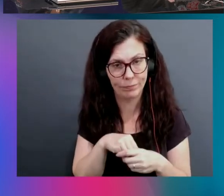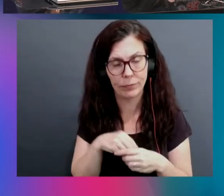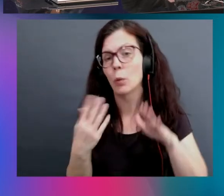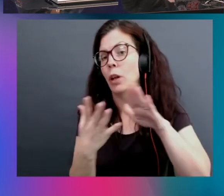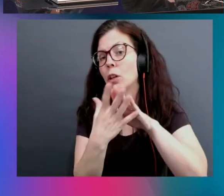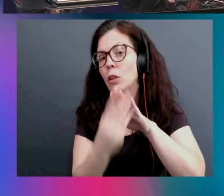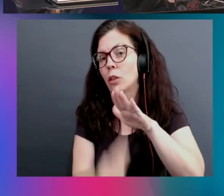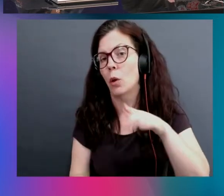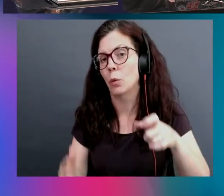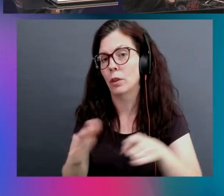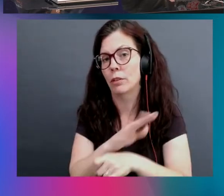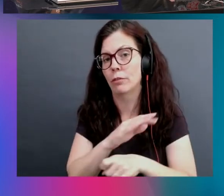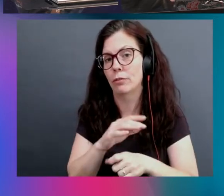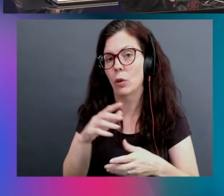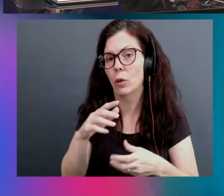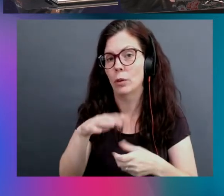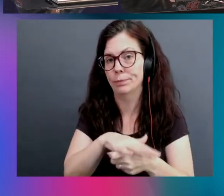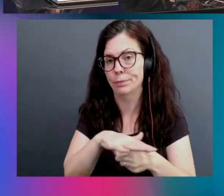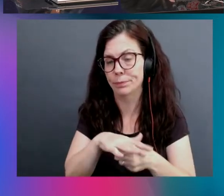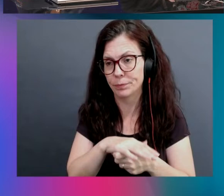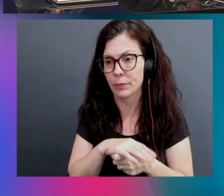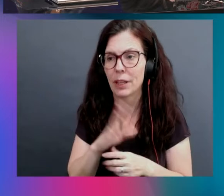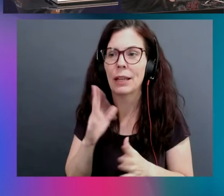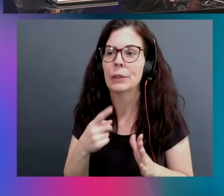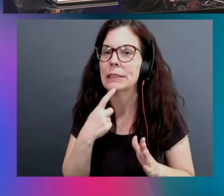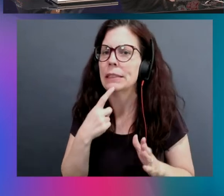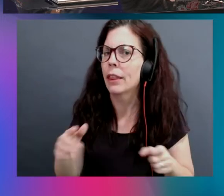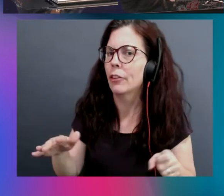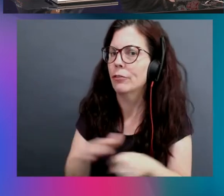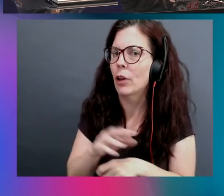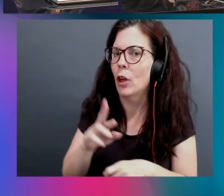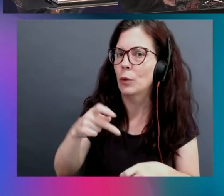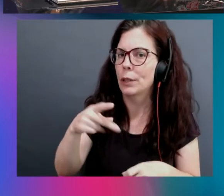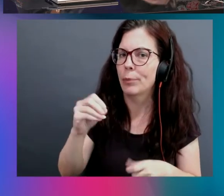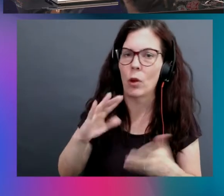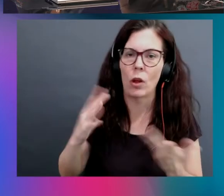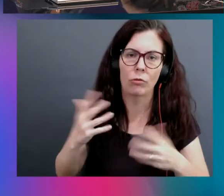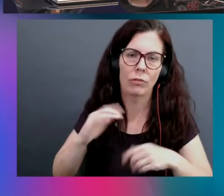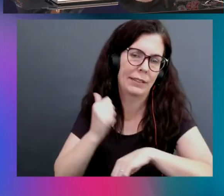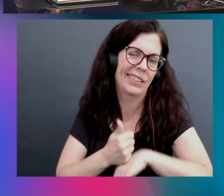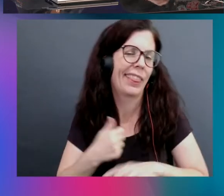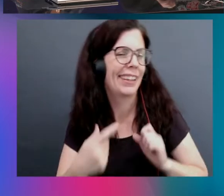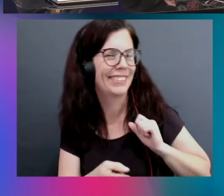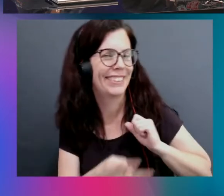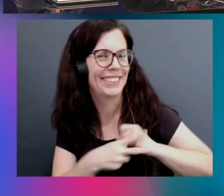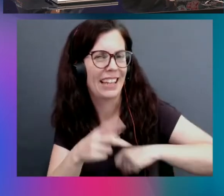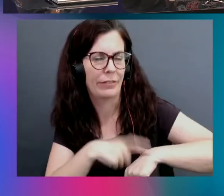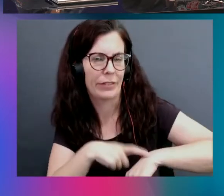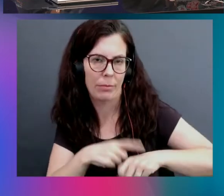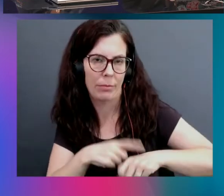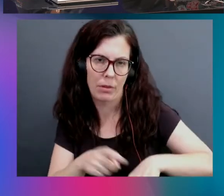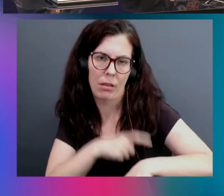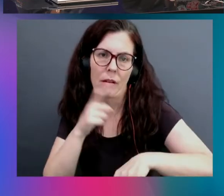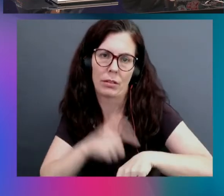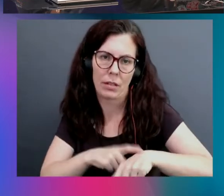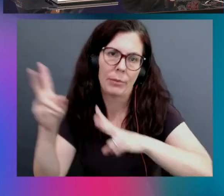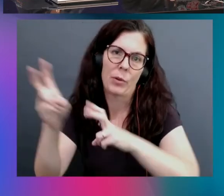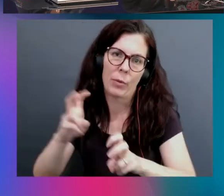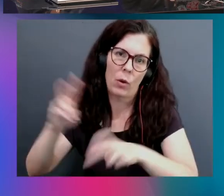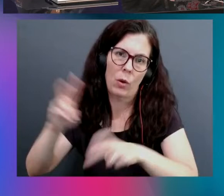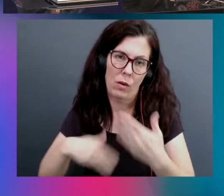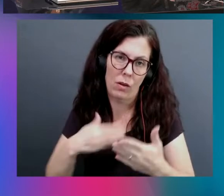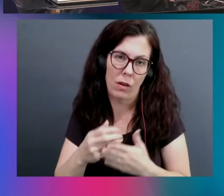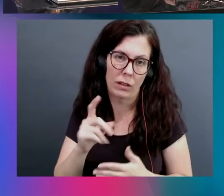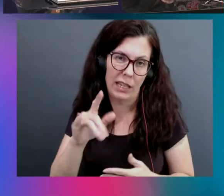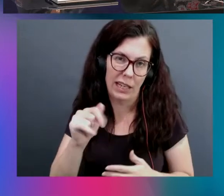repo. And it's going to say the entire repo already exists. That's to save time. That would take quite a while for it to pull in all of that data. And you'll want